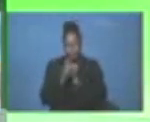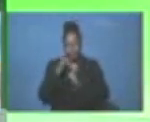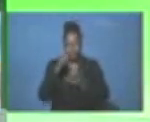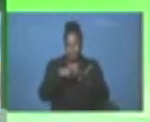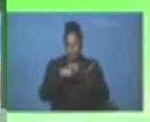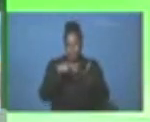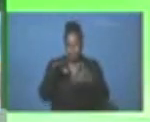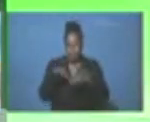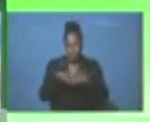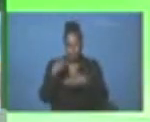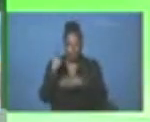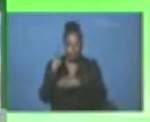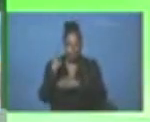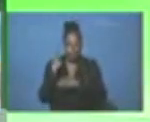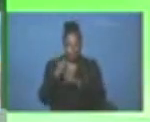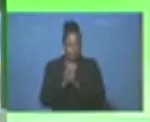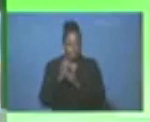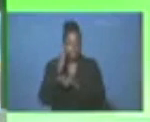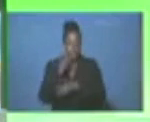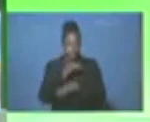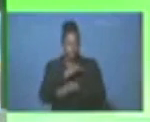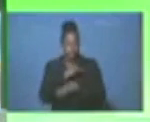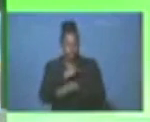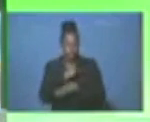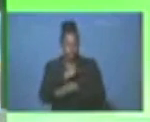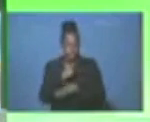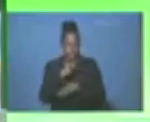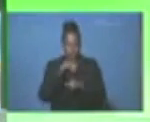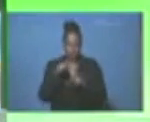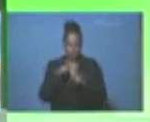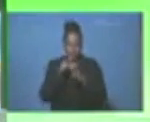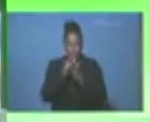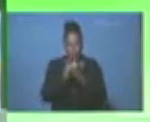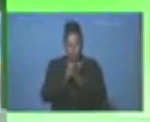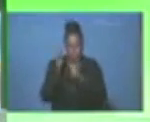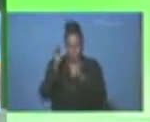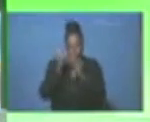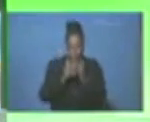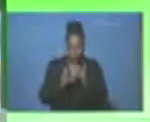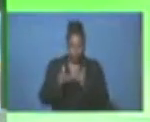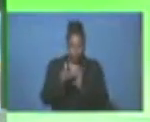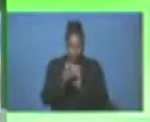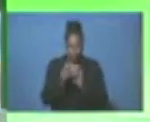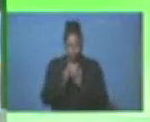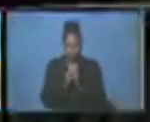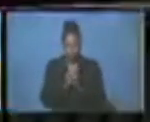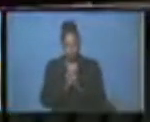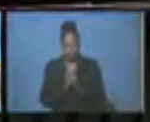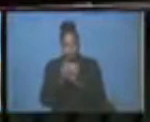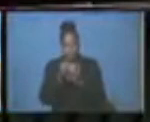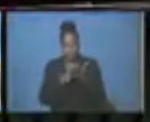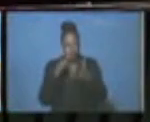marital rape. Cleopatra Murphy has the details on when legislation is expected to advance. Despite